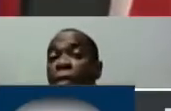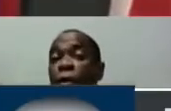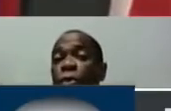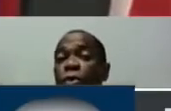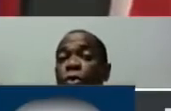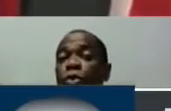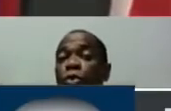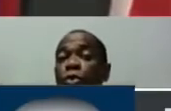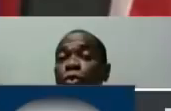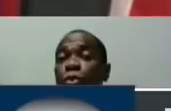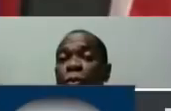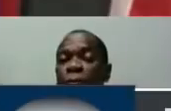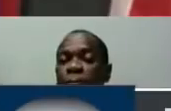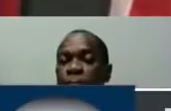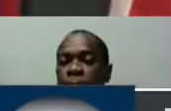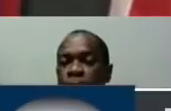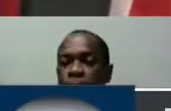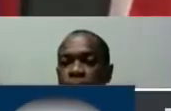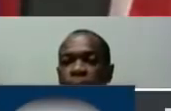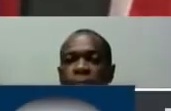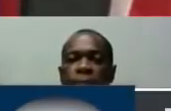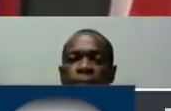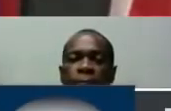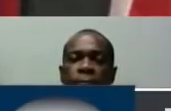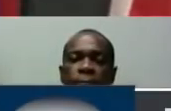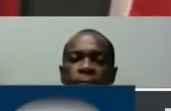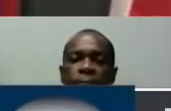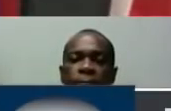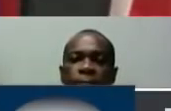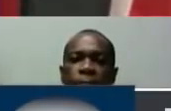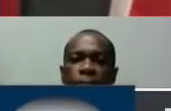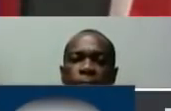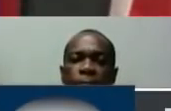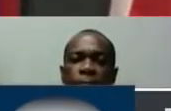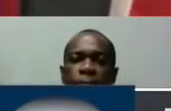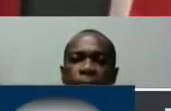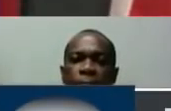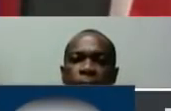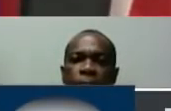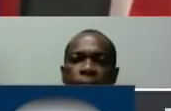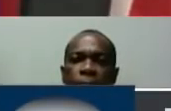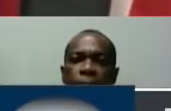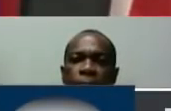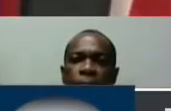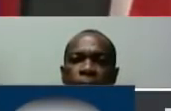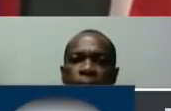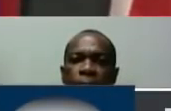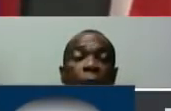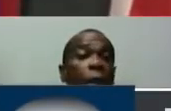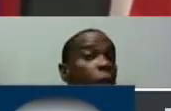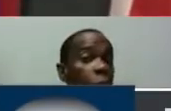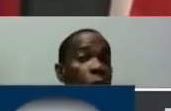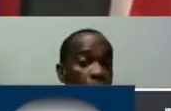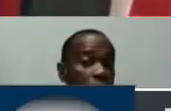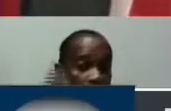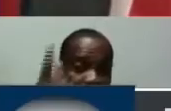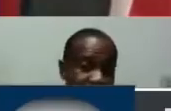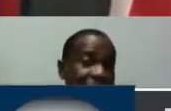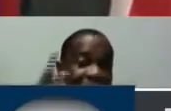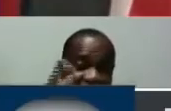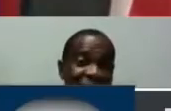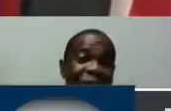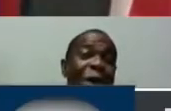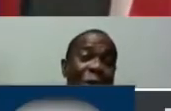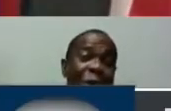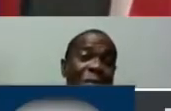We got to the point where we accepted that we had to have some aspects of our economy operating. So we opened